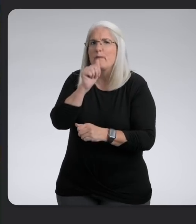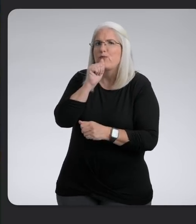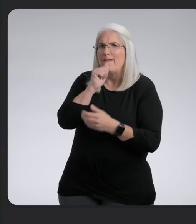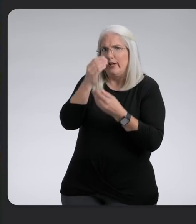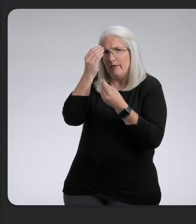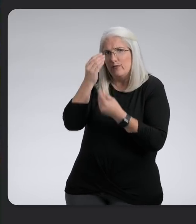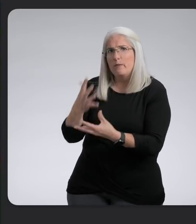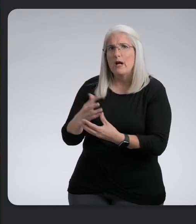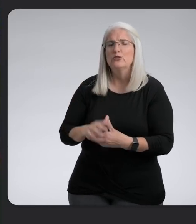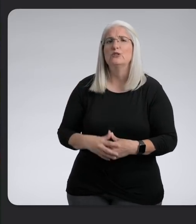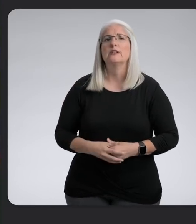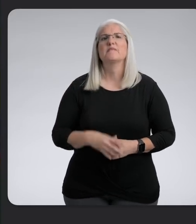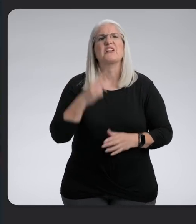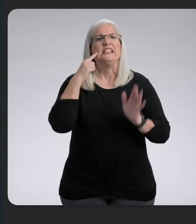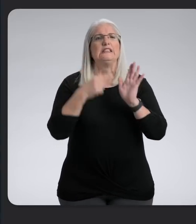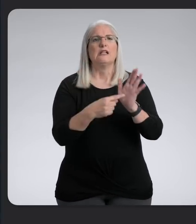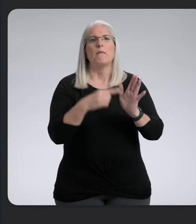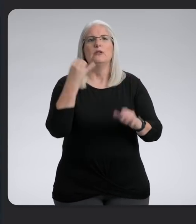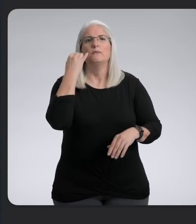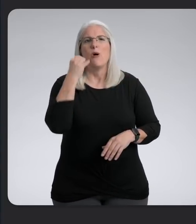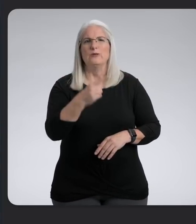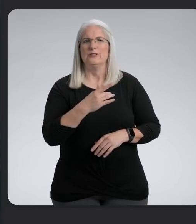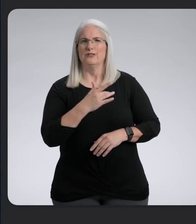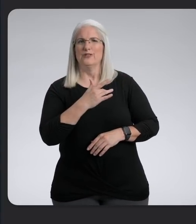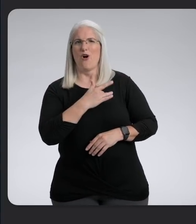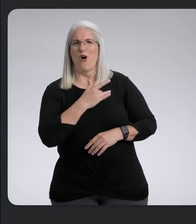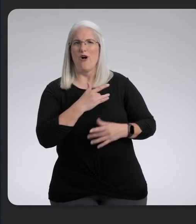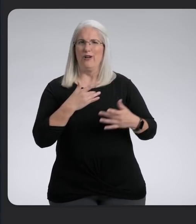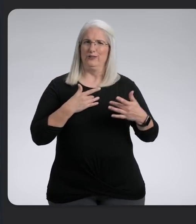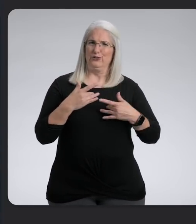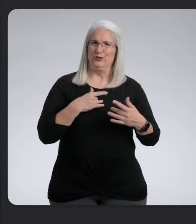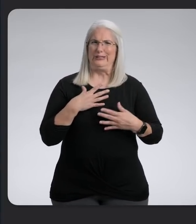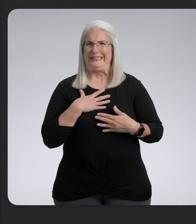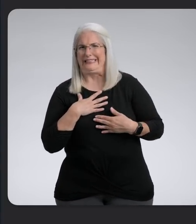example, if you have a concern about your heart health, you can now share your heart data.